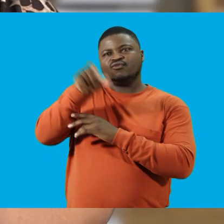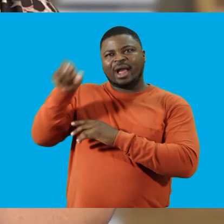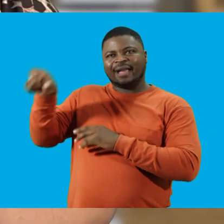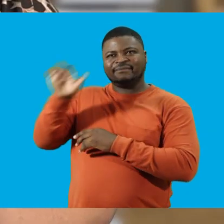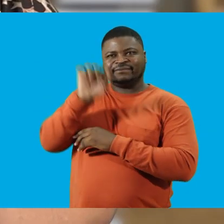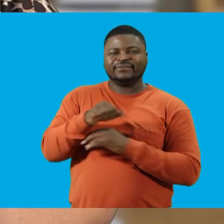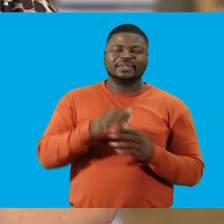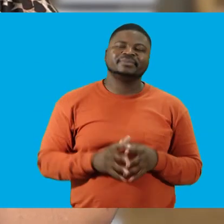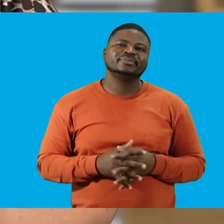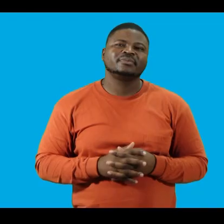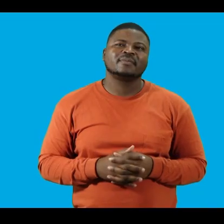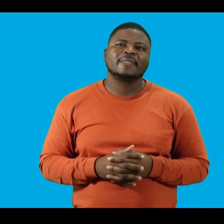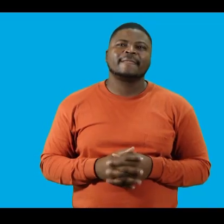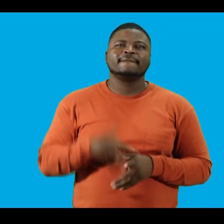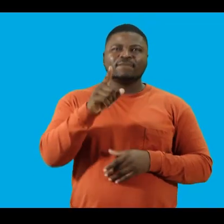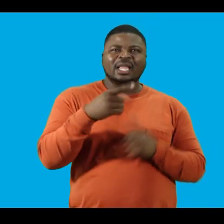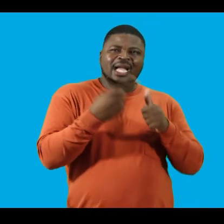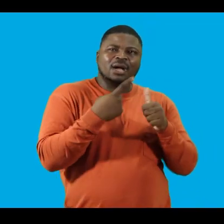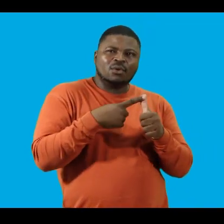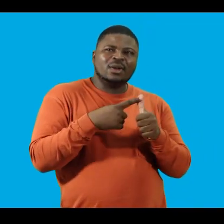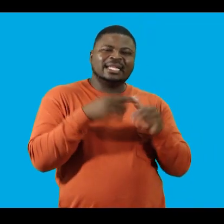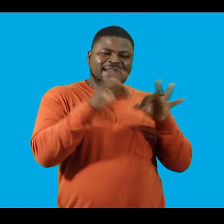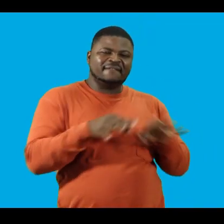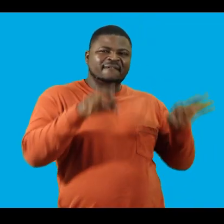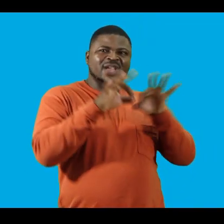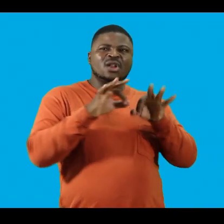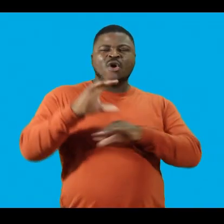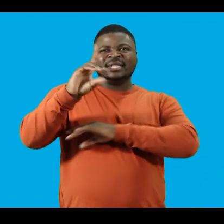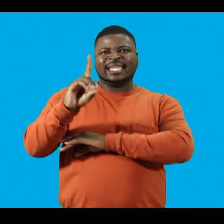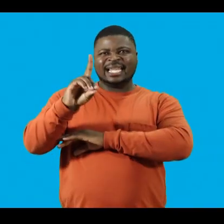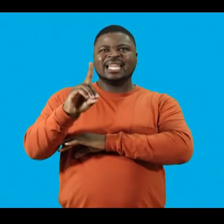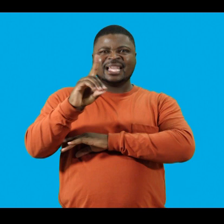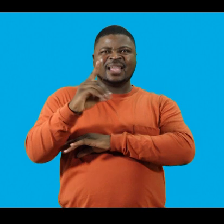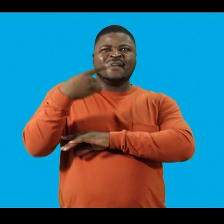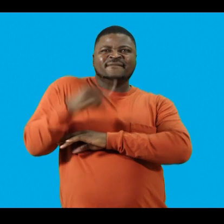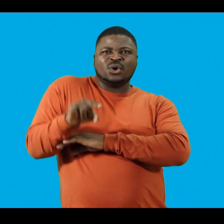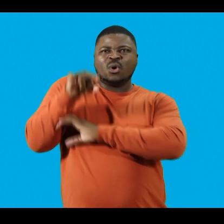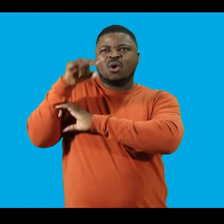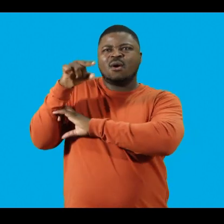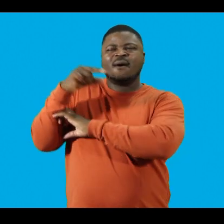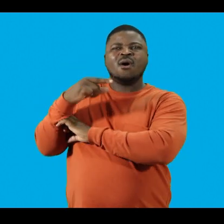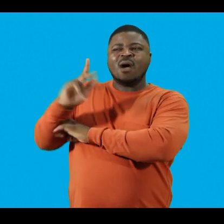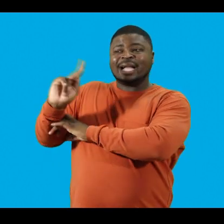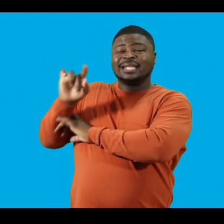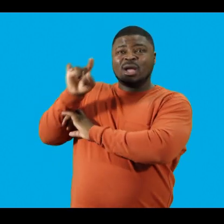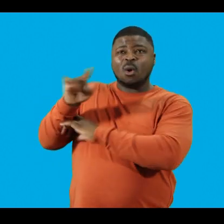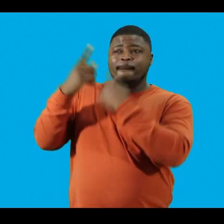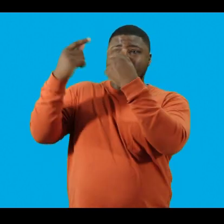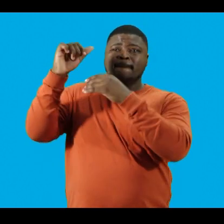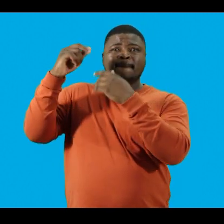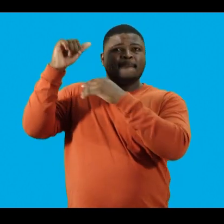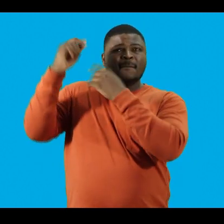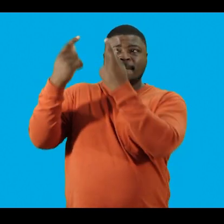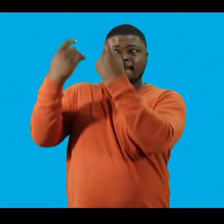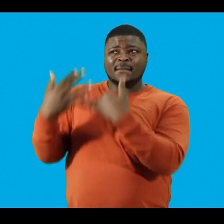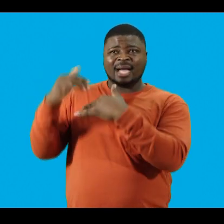Calculate the missing value D in Katleho's monthly budget. Now, as you can see, the